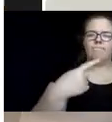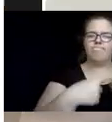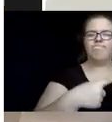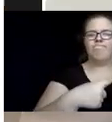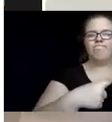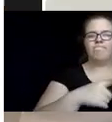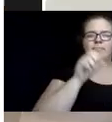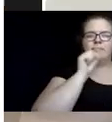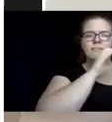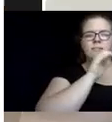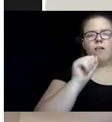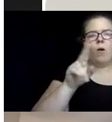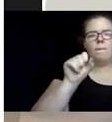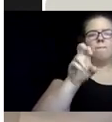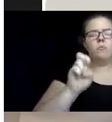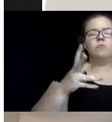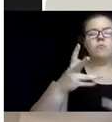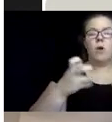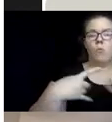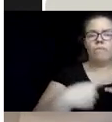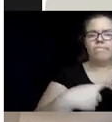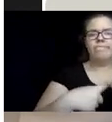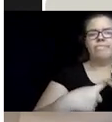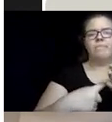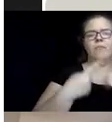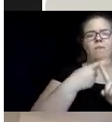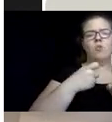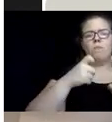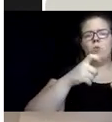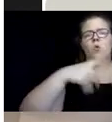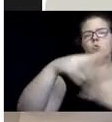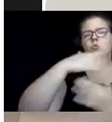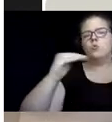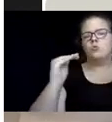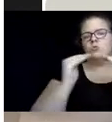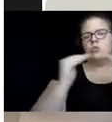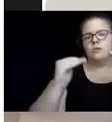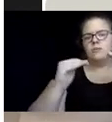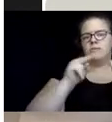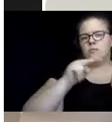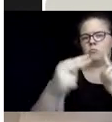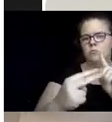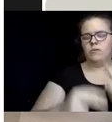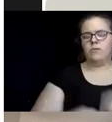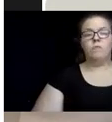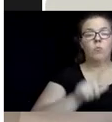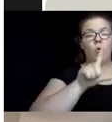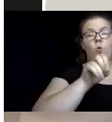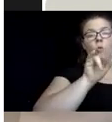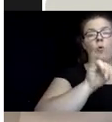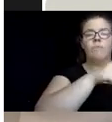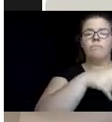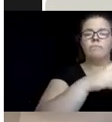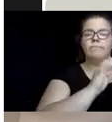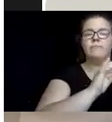abuse, but I want to spend time addressing it from a social justice perspective. As Lori mentioned, at Vera House,